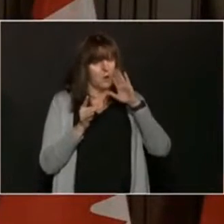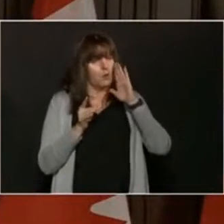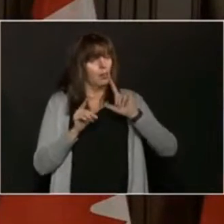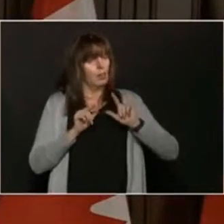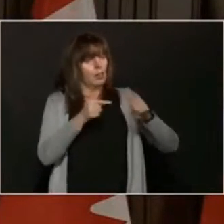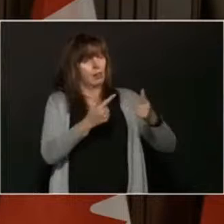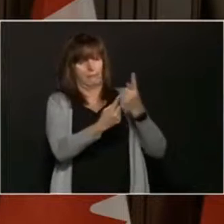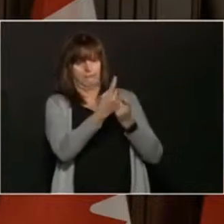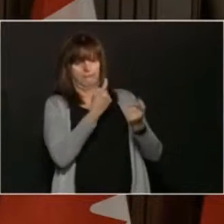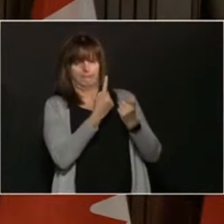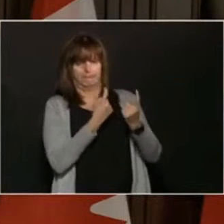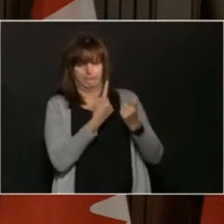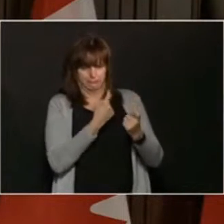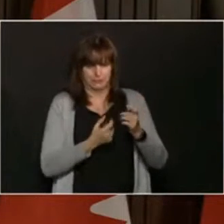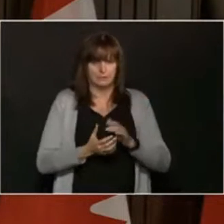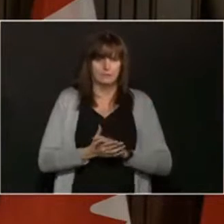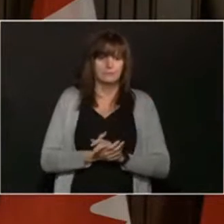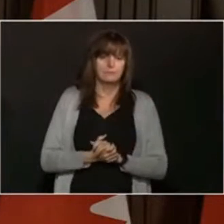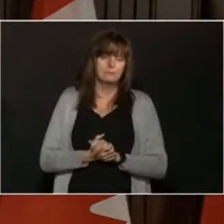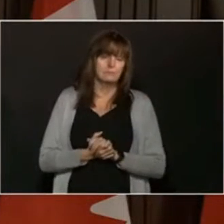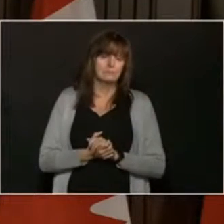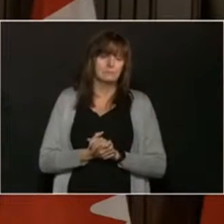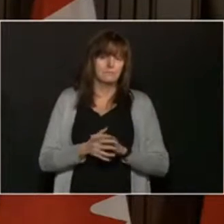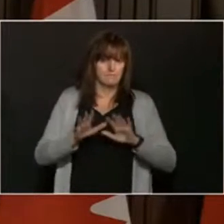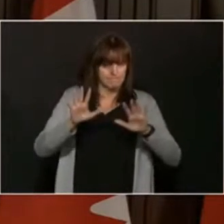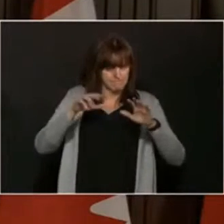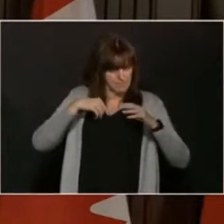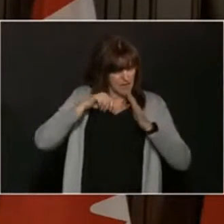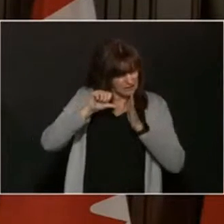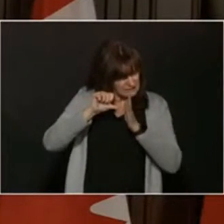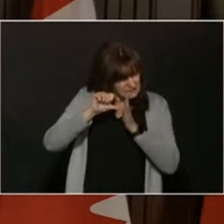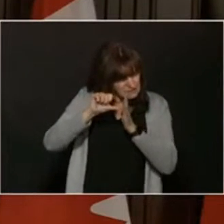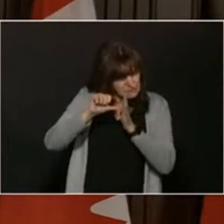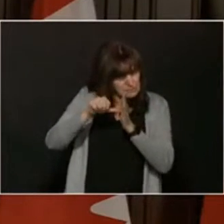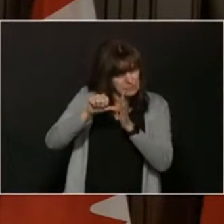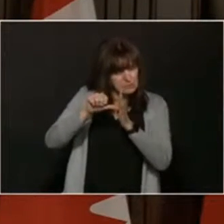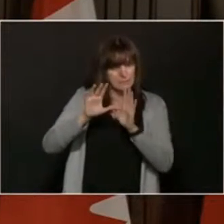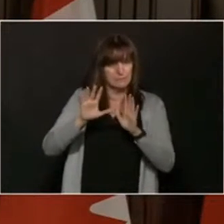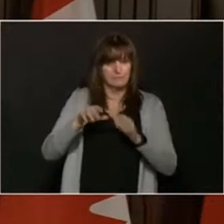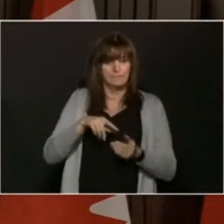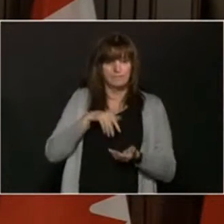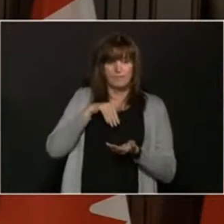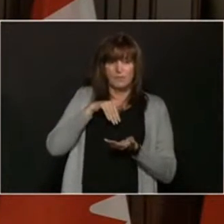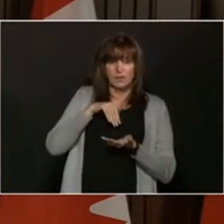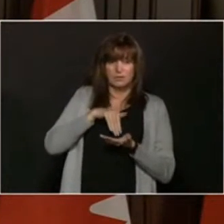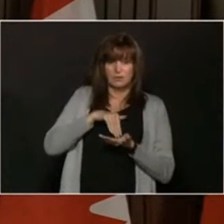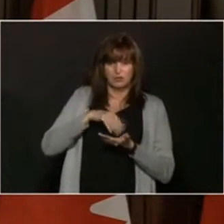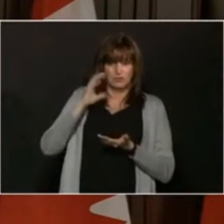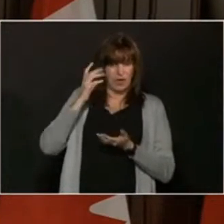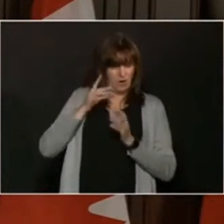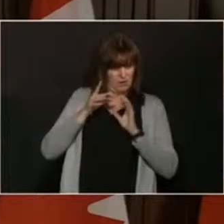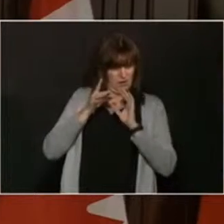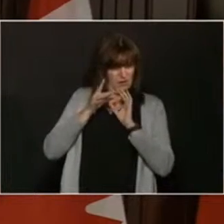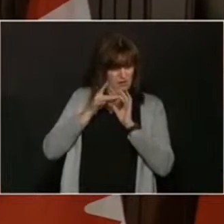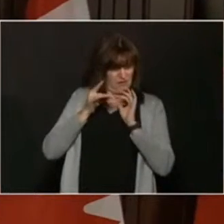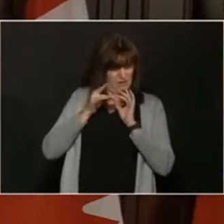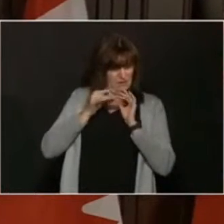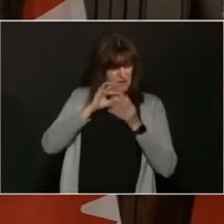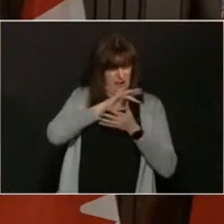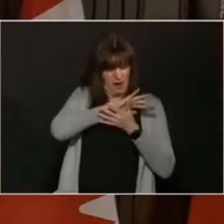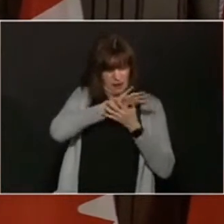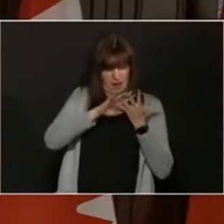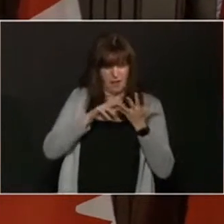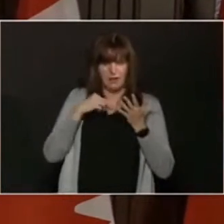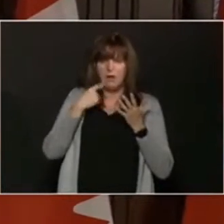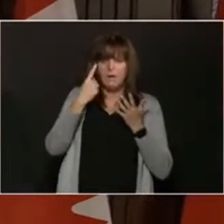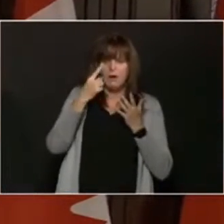highlight and echo one of the many points that Dr. Brown has made today that is critical for us. And that is that